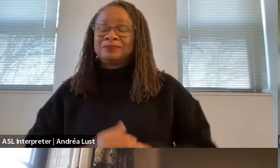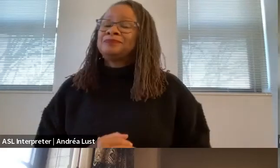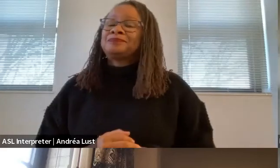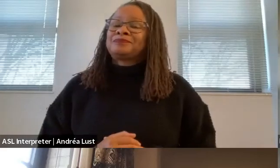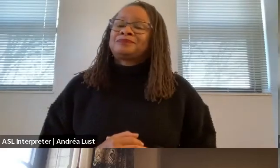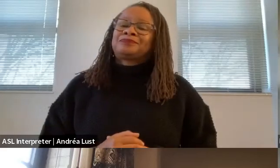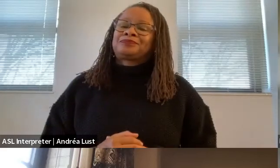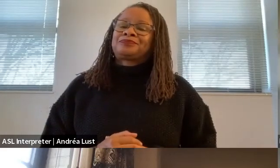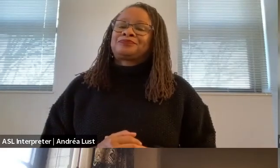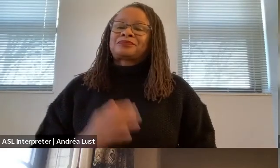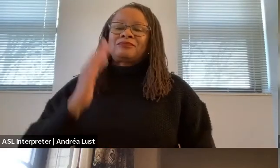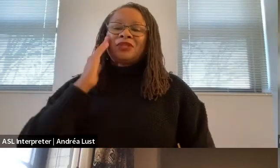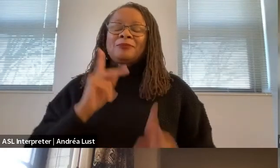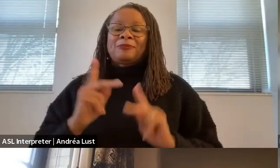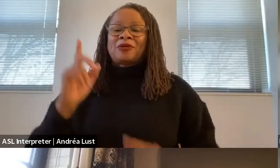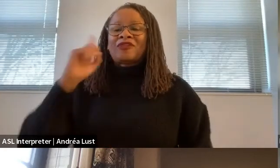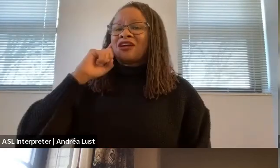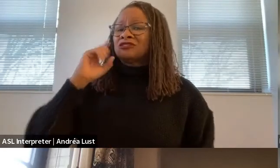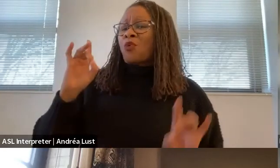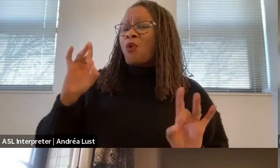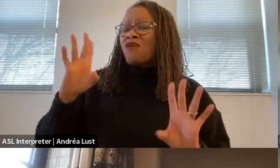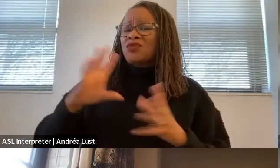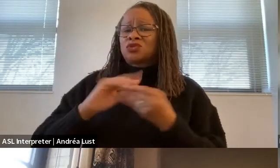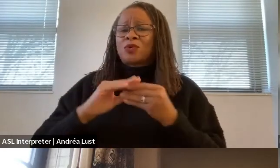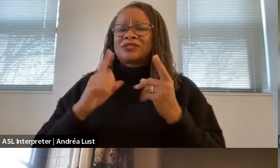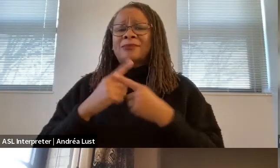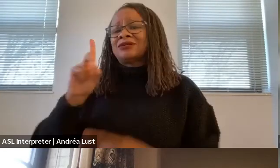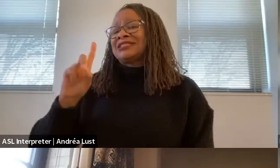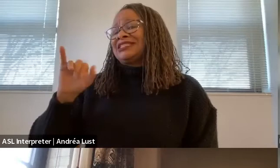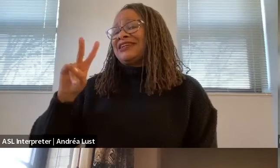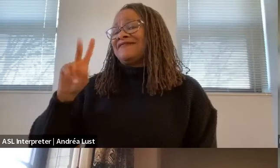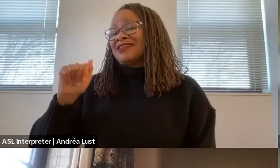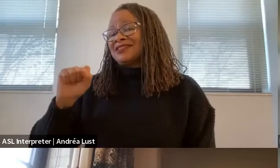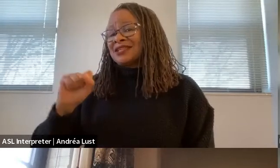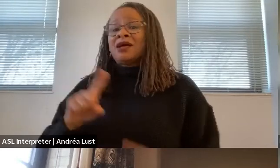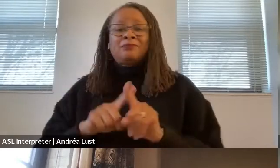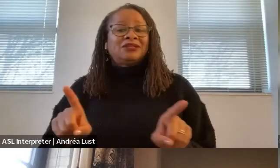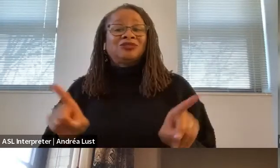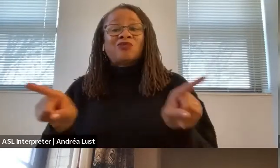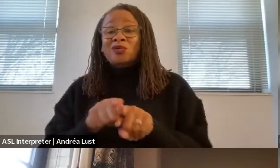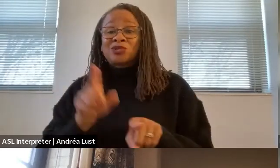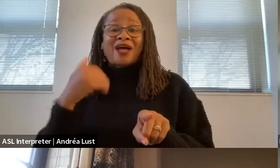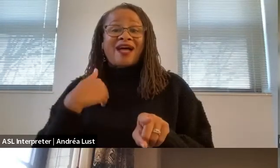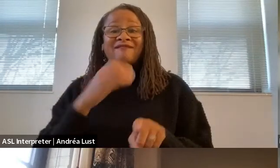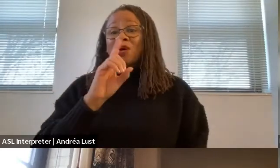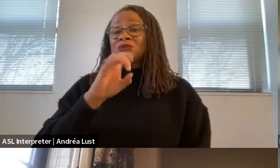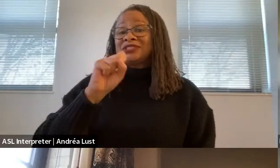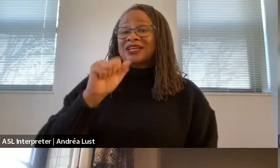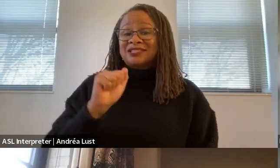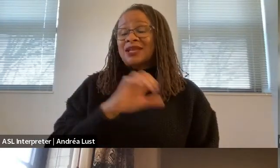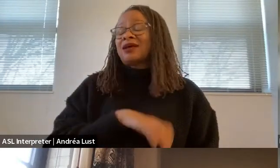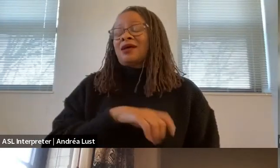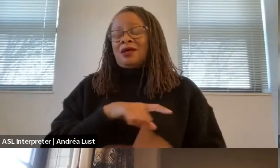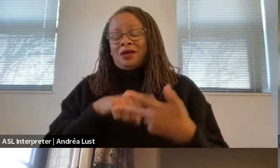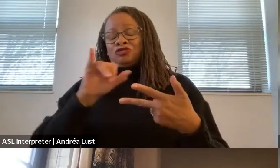I know people have heard like horrible stories about like divas and such, but you also have the actors like Odessa, Josh, Colin, Olivia,